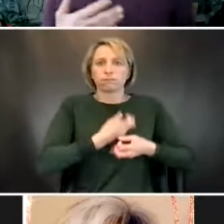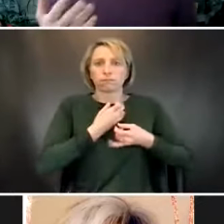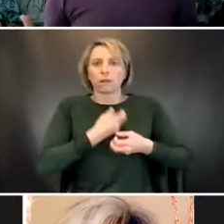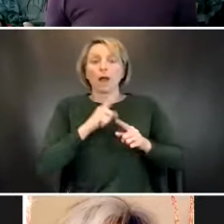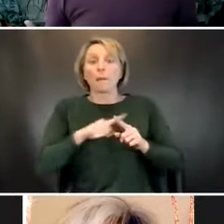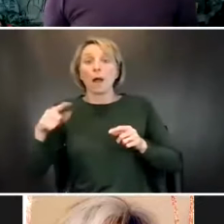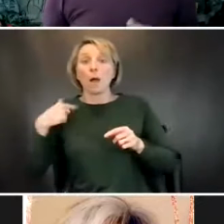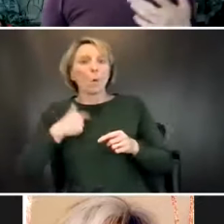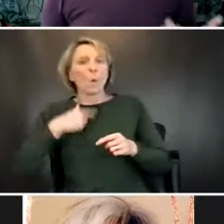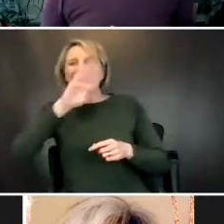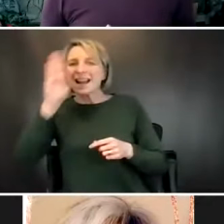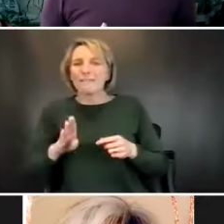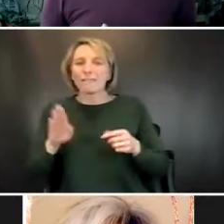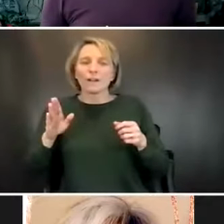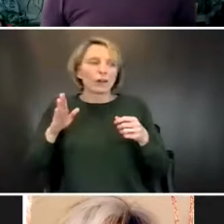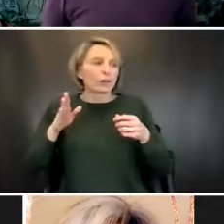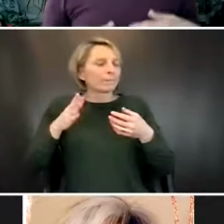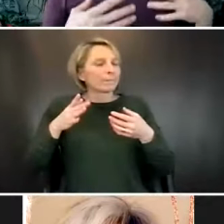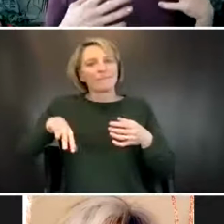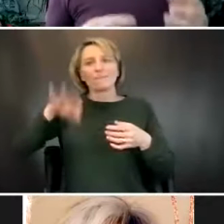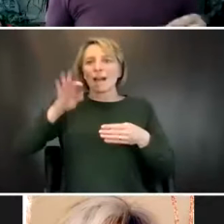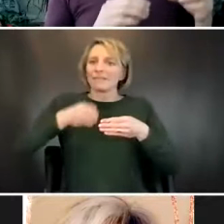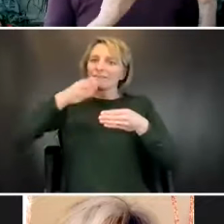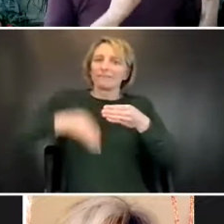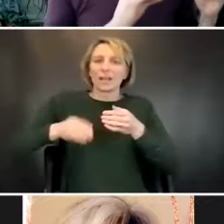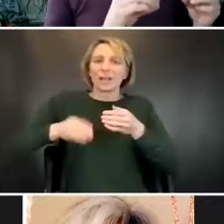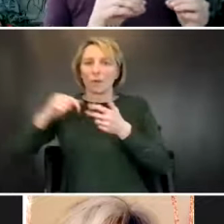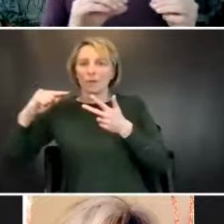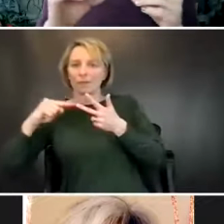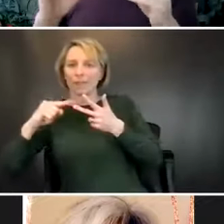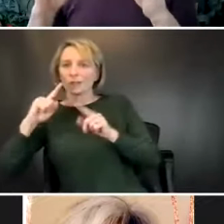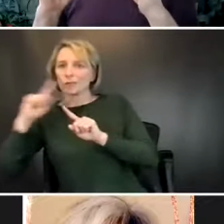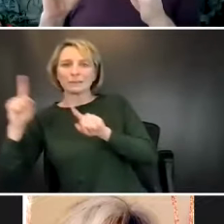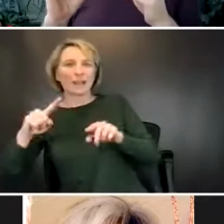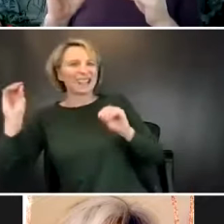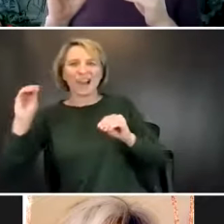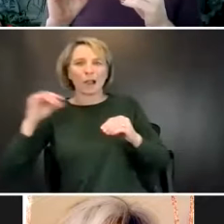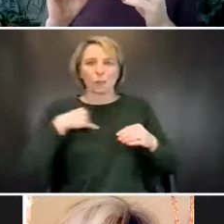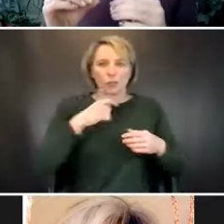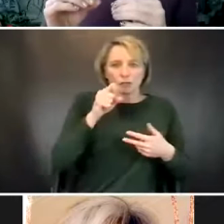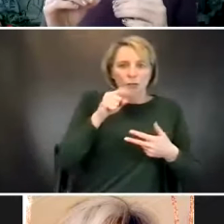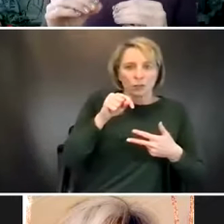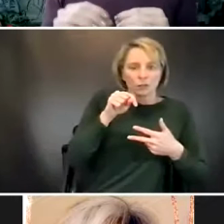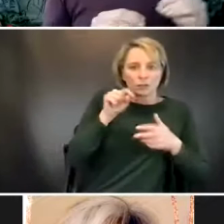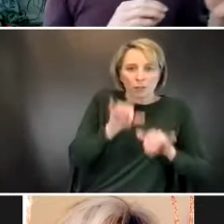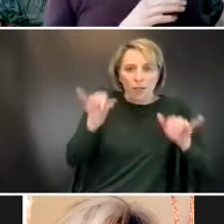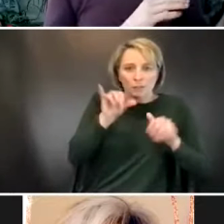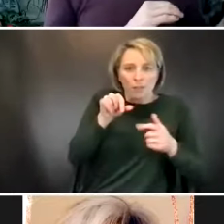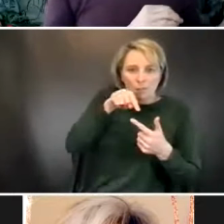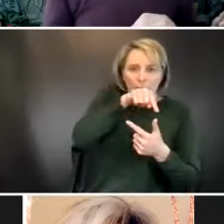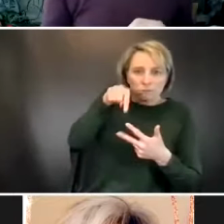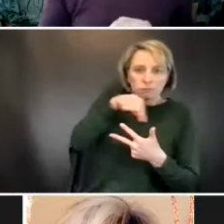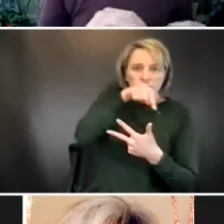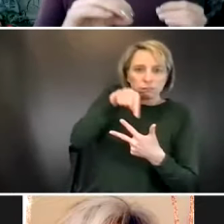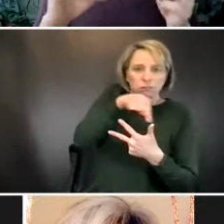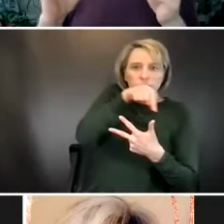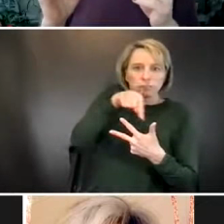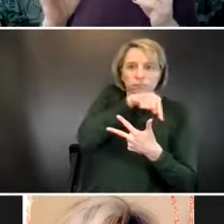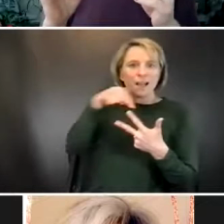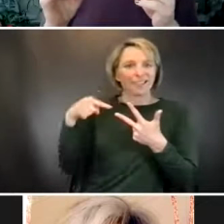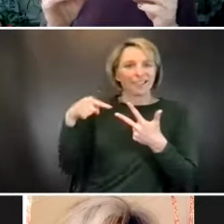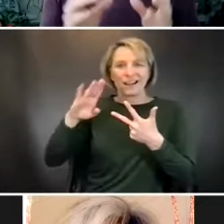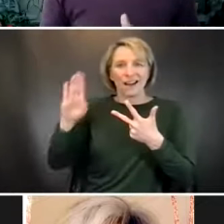observe with your students or coworkers where a reasonable amount of stress is actually helping